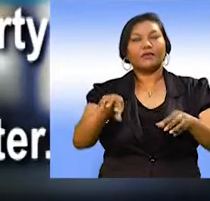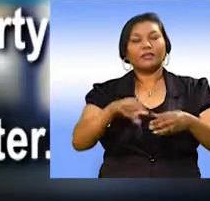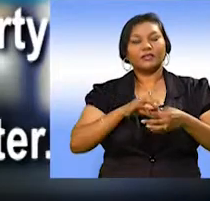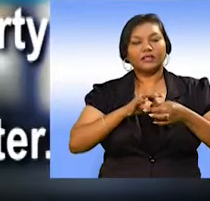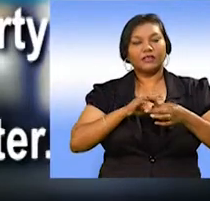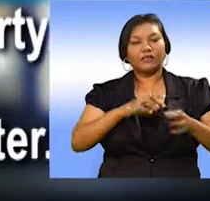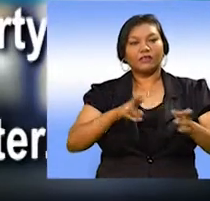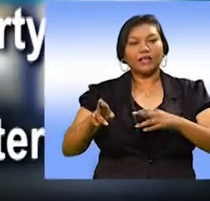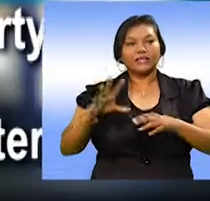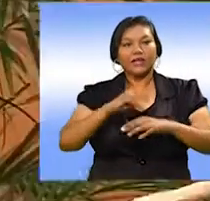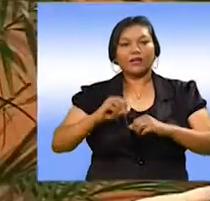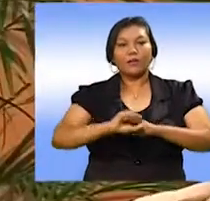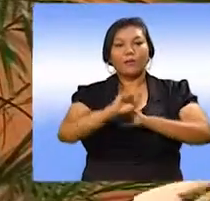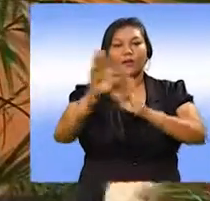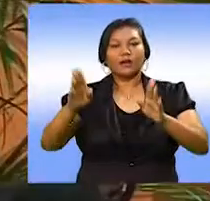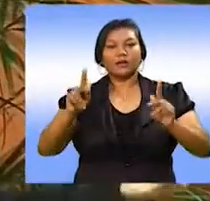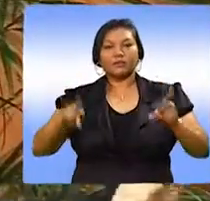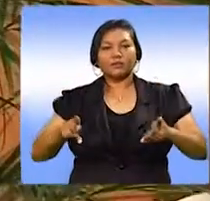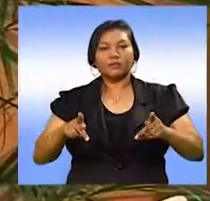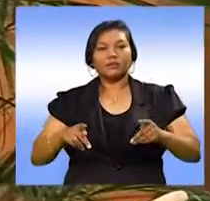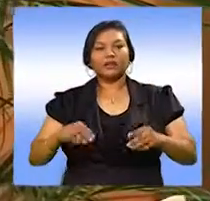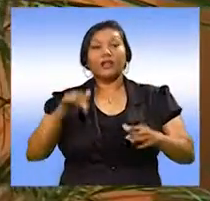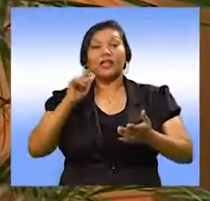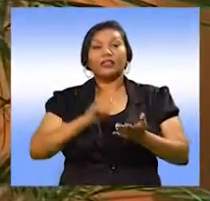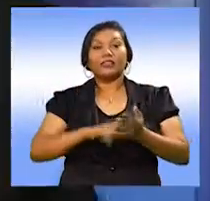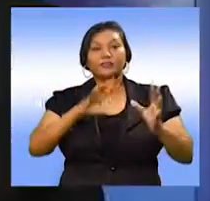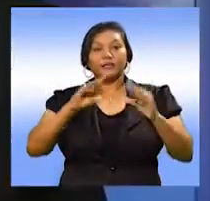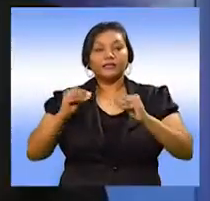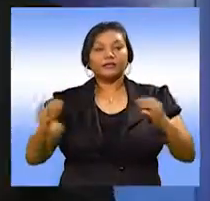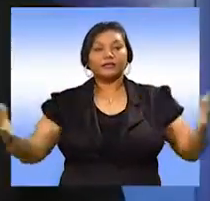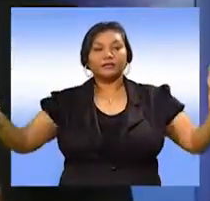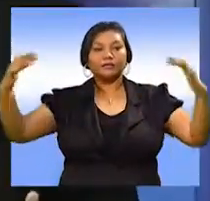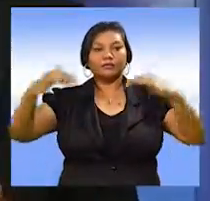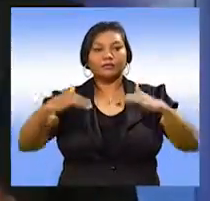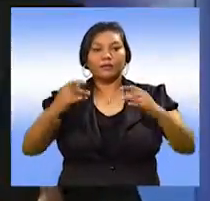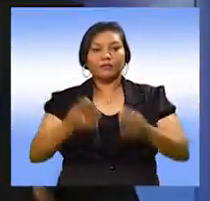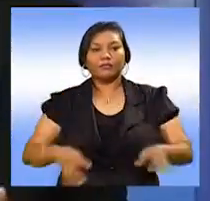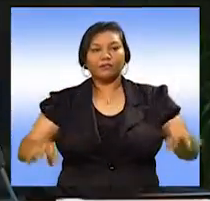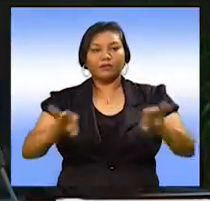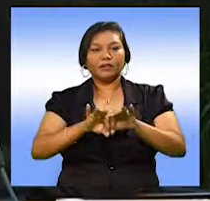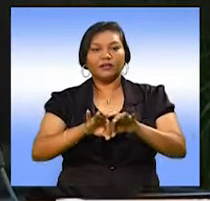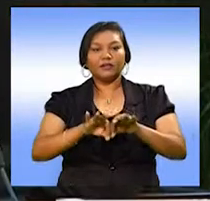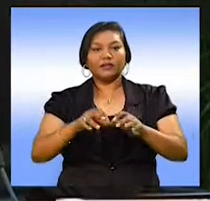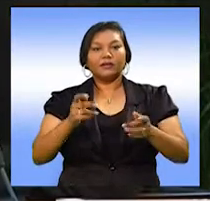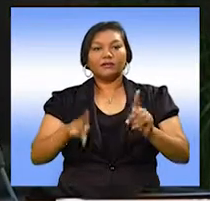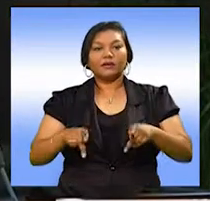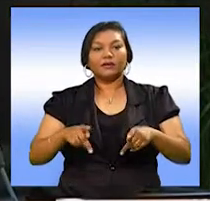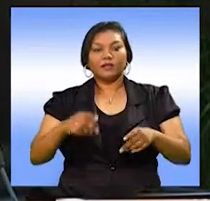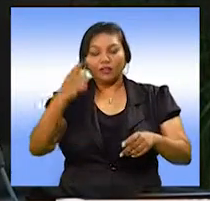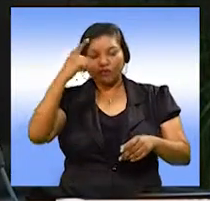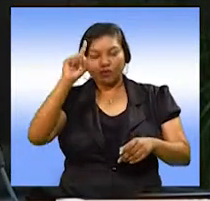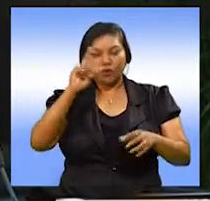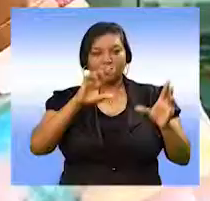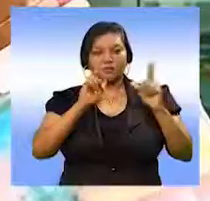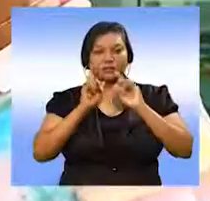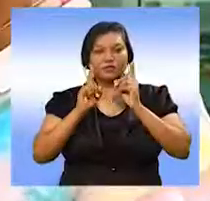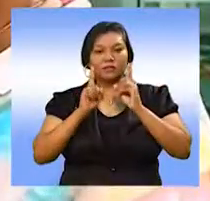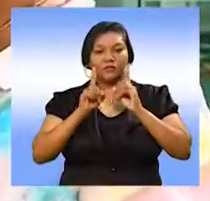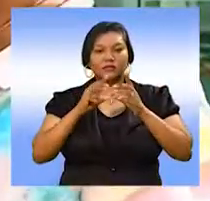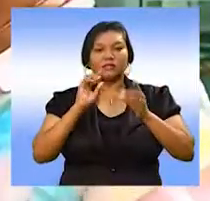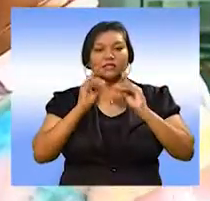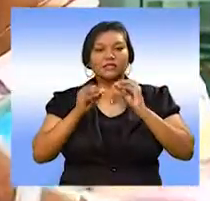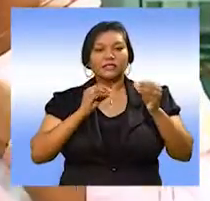Property Rights and the Broadcaster. This forum brought together key stakeholders and members of the general public to better understand